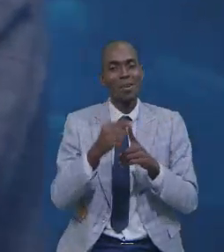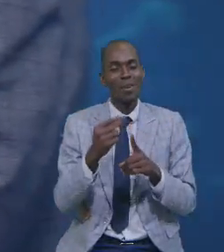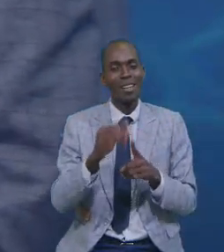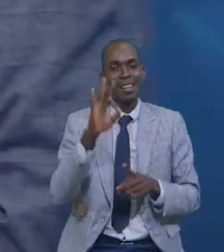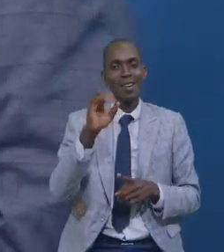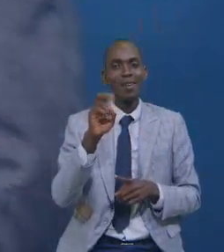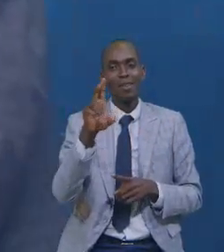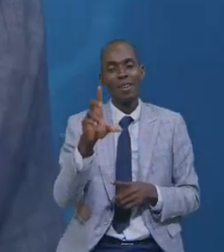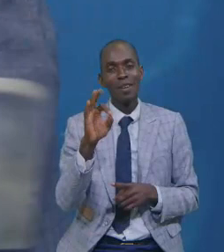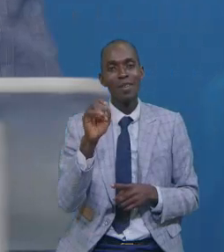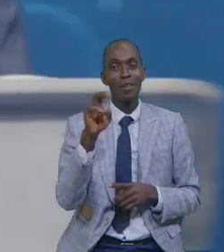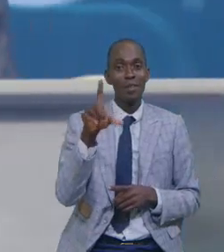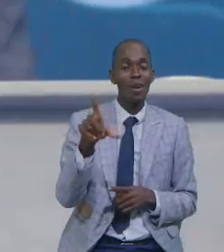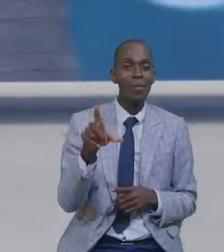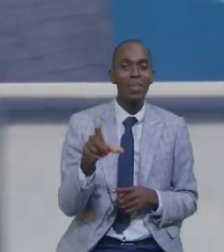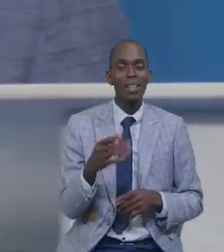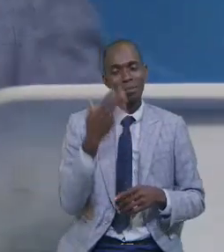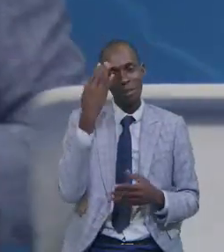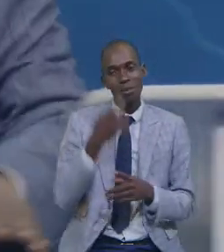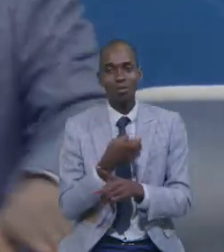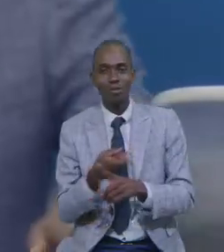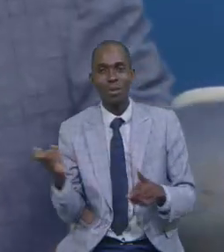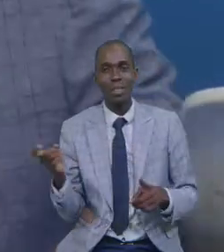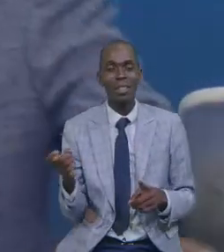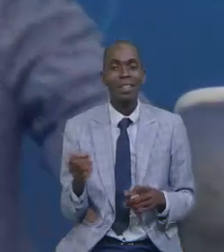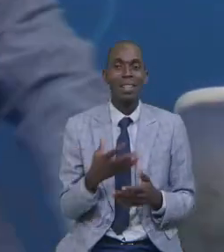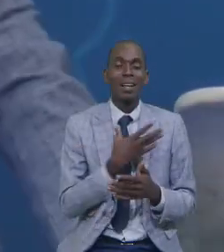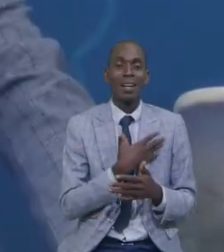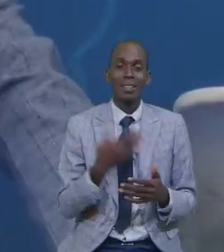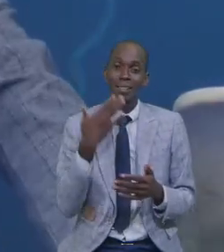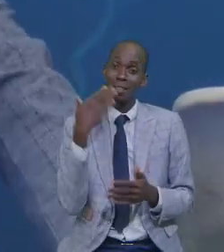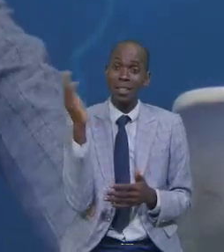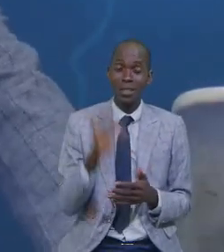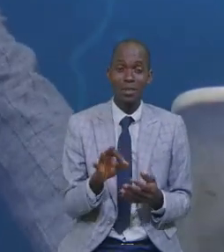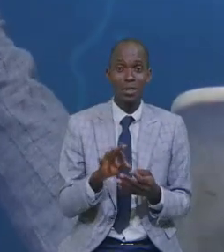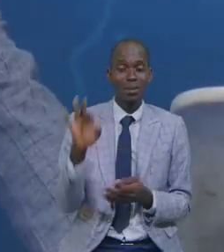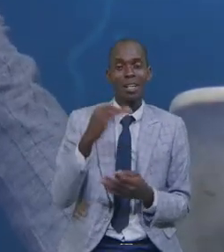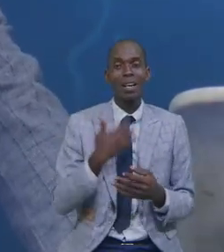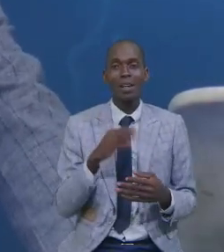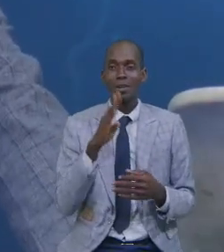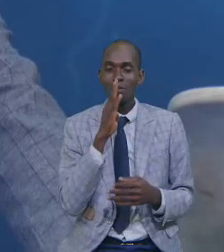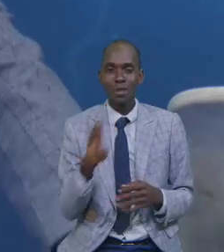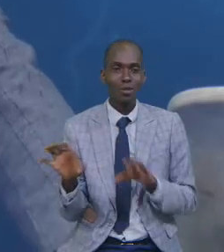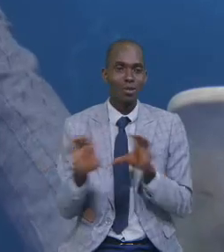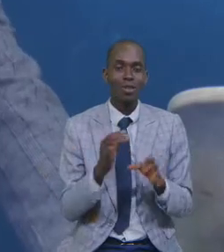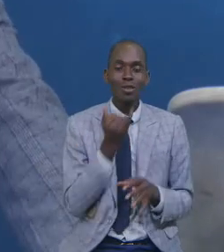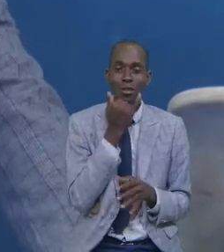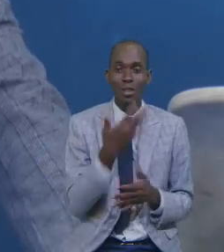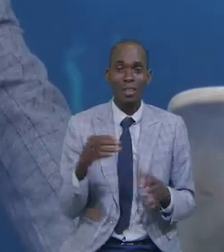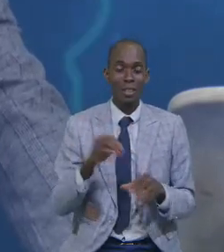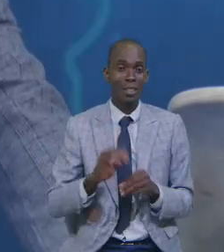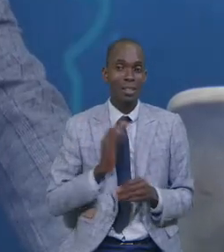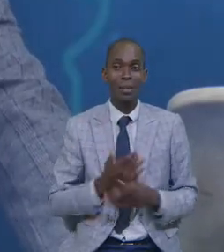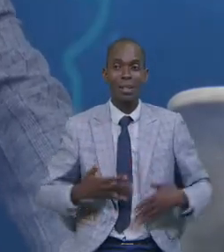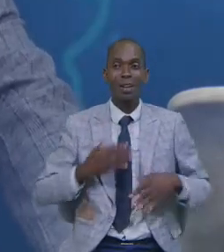has been, you know, doing foul, foul. Evil spirits have been doing foul, foul in our lives. All that